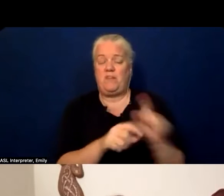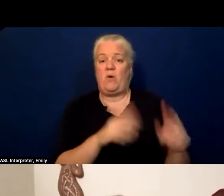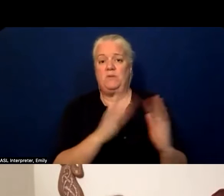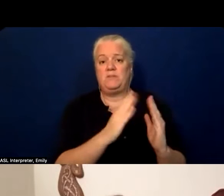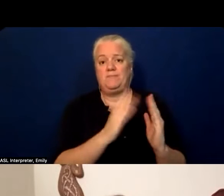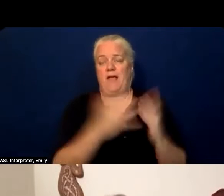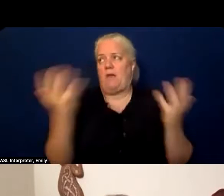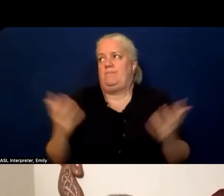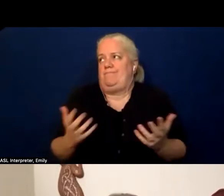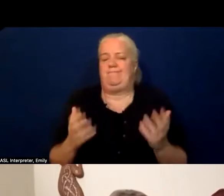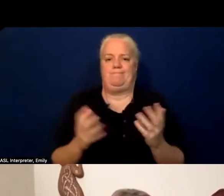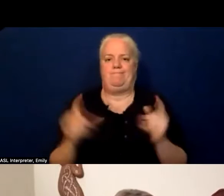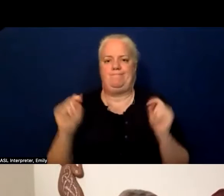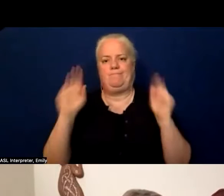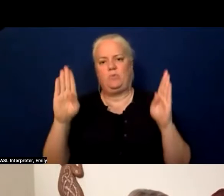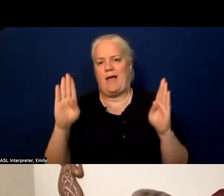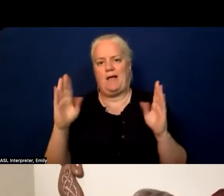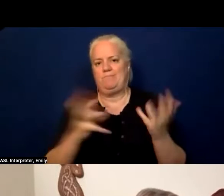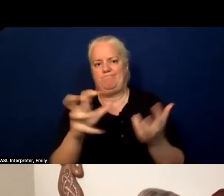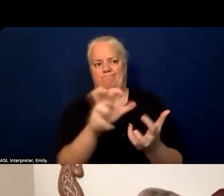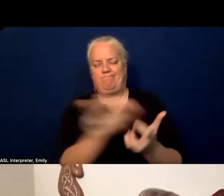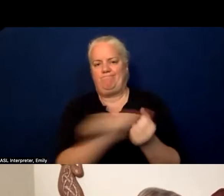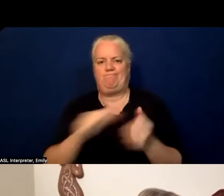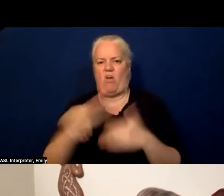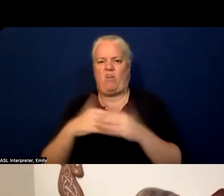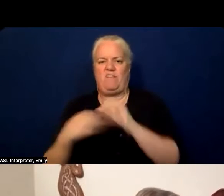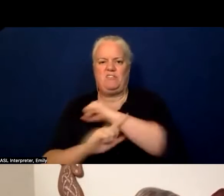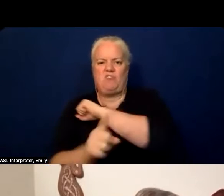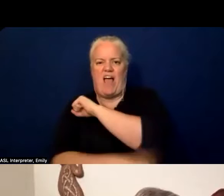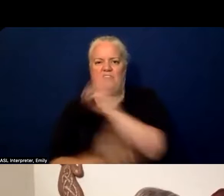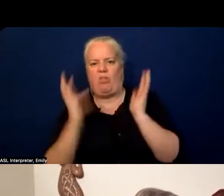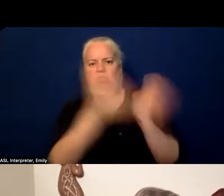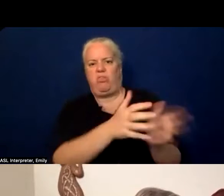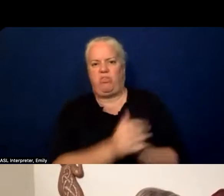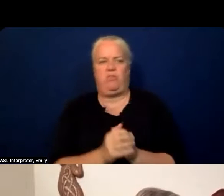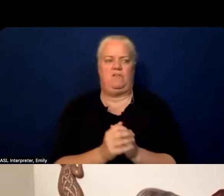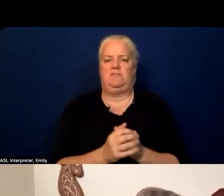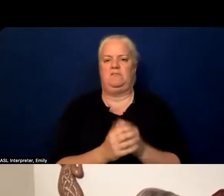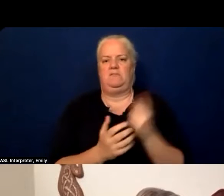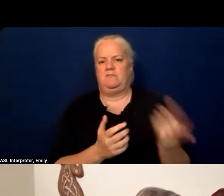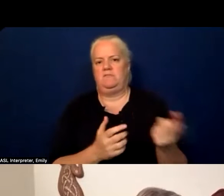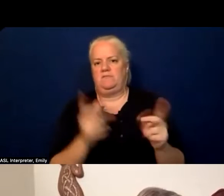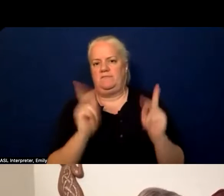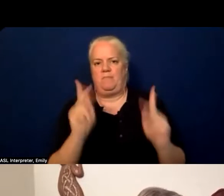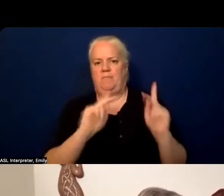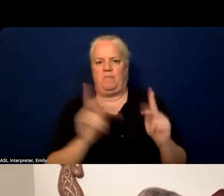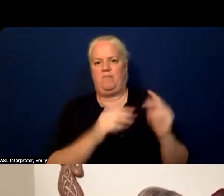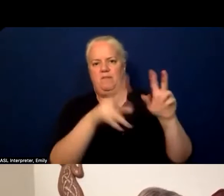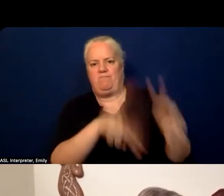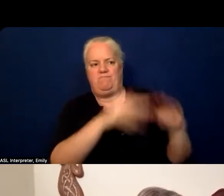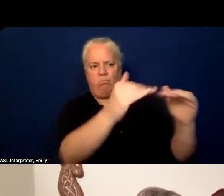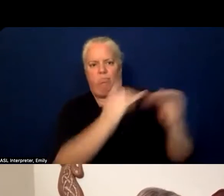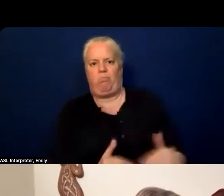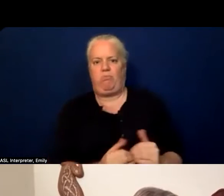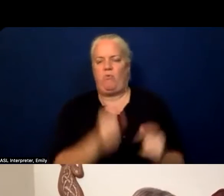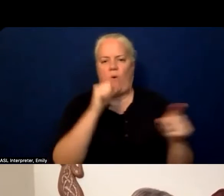waste, located there, situated there, and people essentially not being given their full constitutional rights at